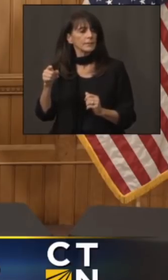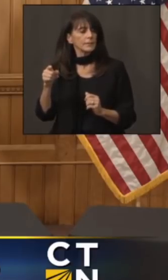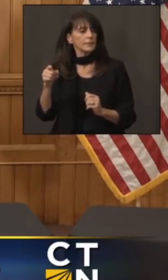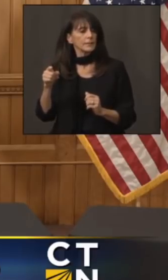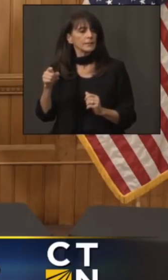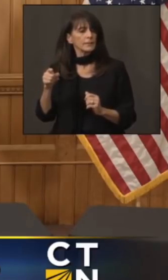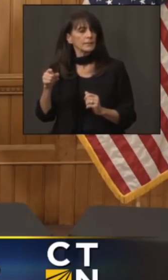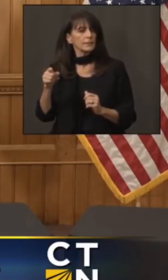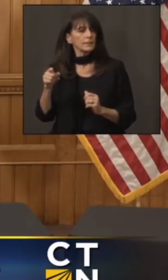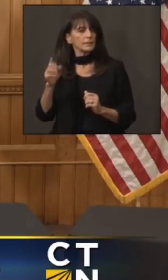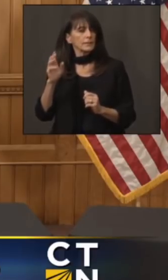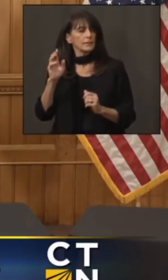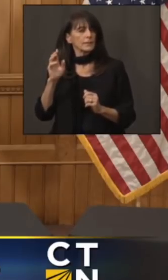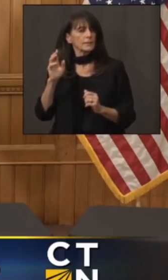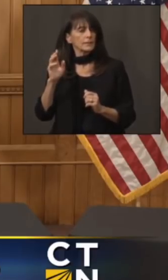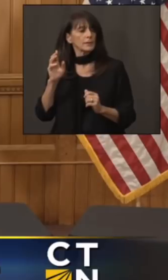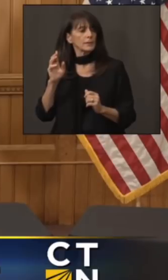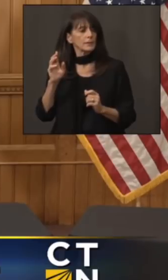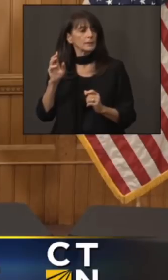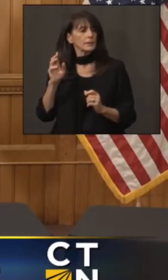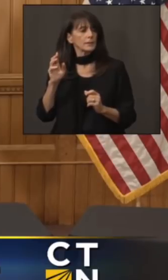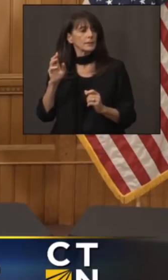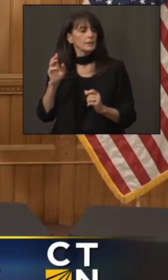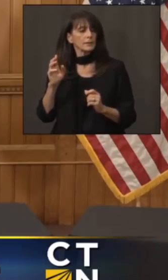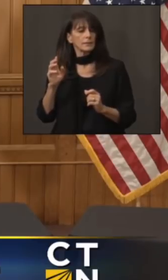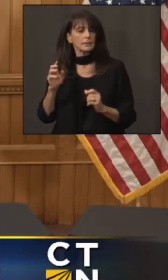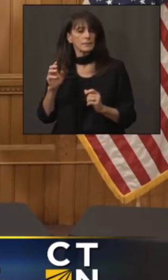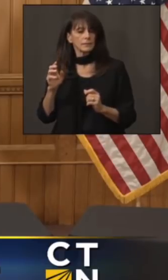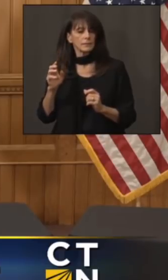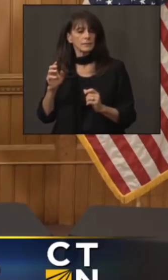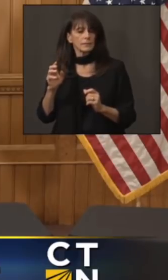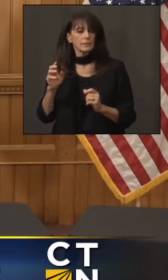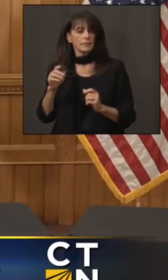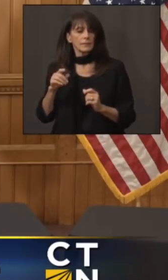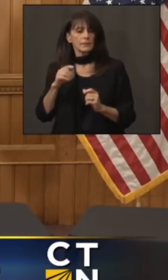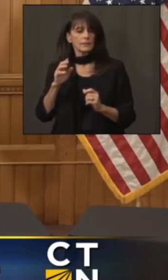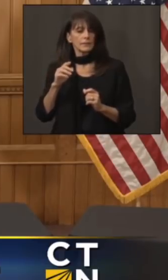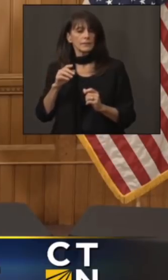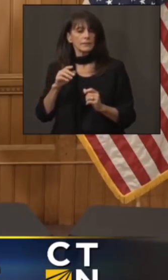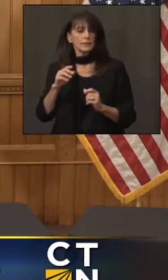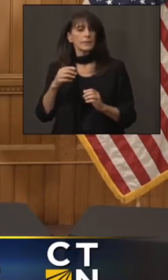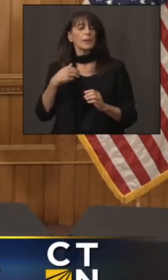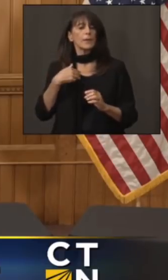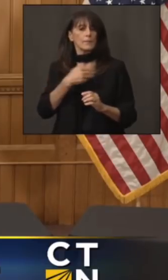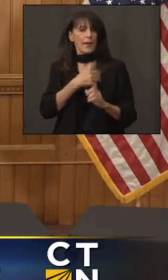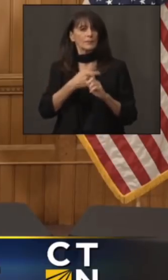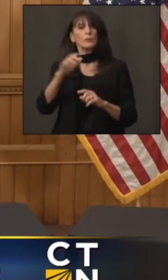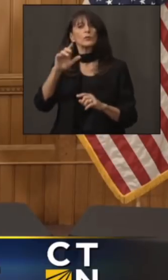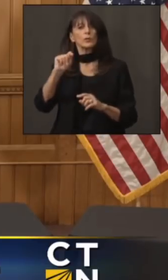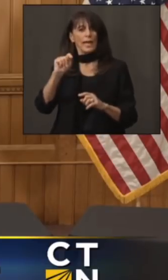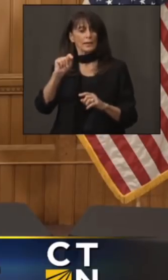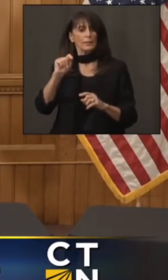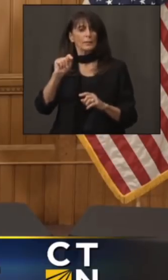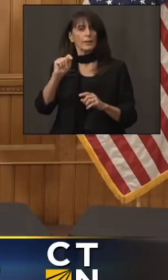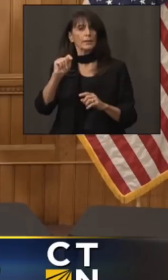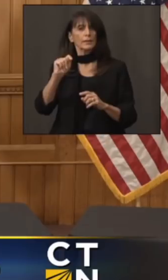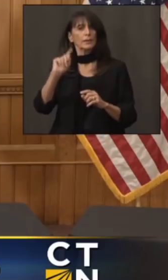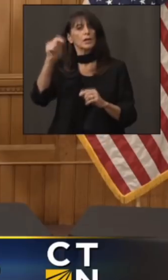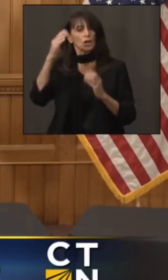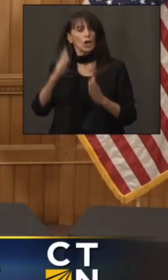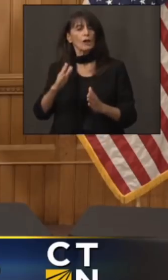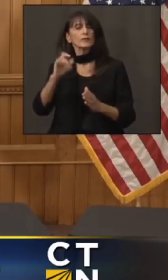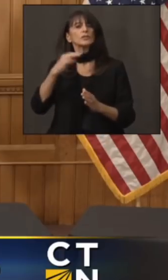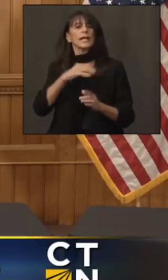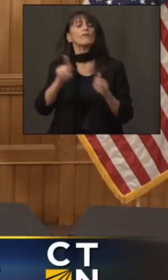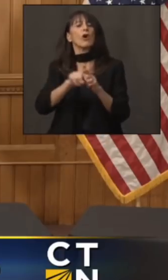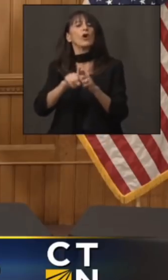So where do they stand? Yeah, I'll jump in. Yes, members of the Lieutenant Governor's staff who are in close proximity with